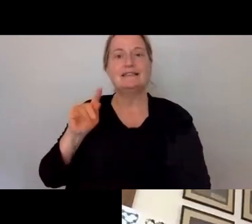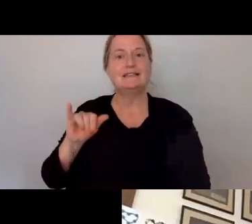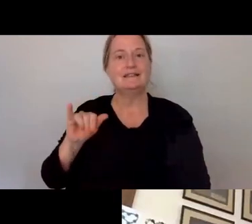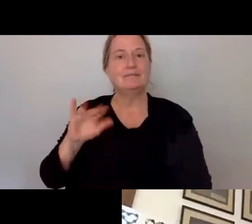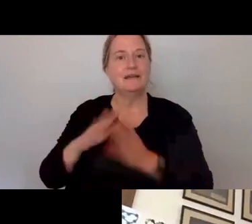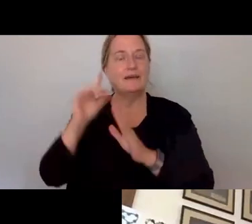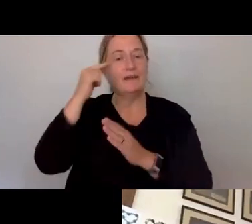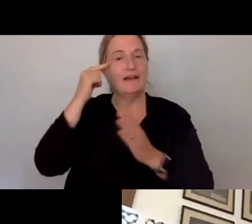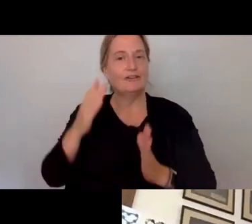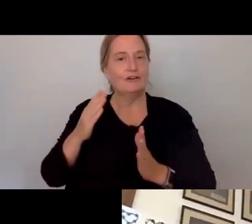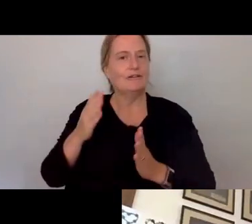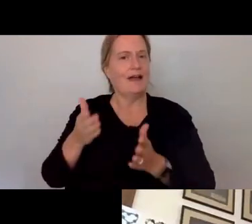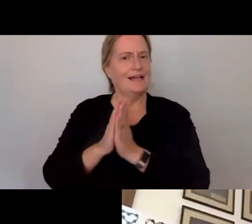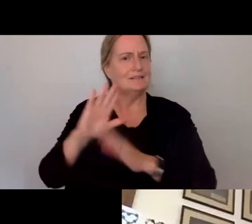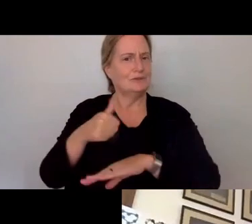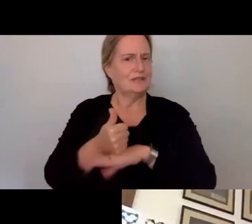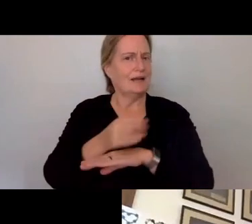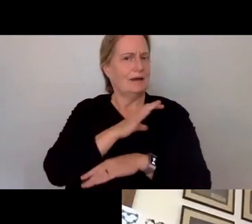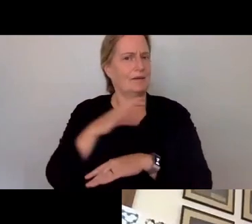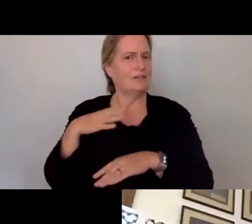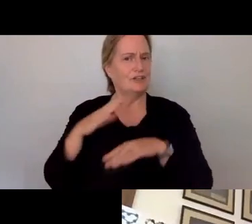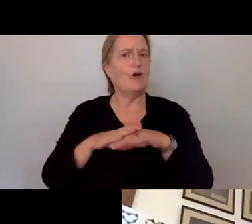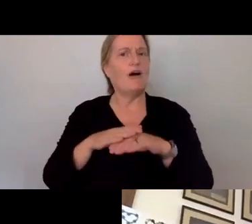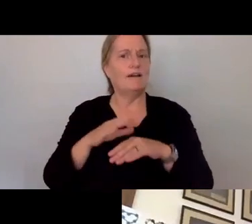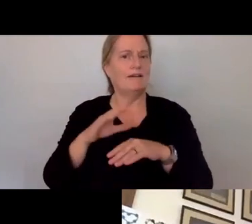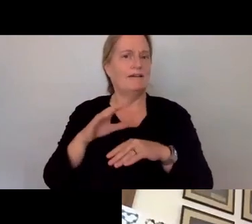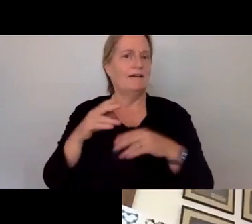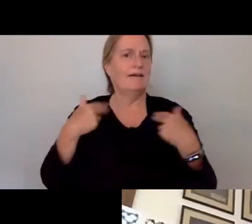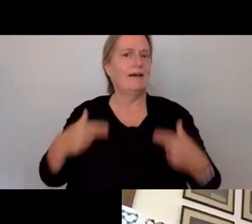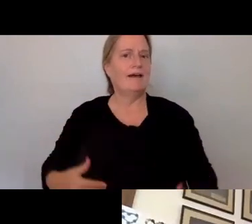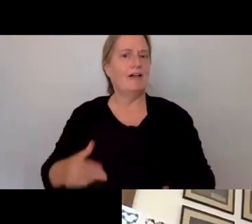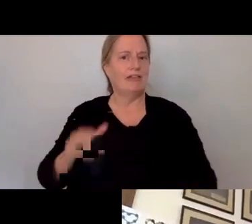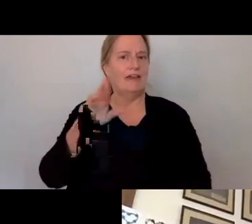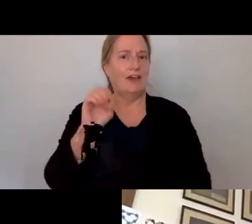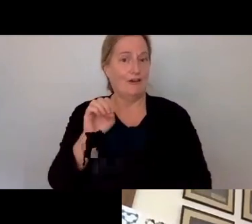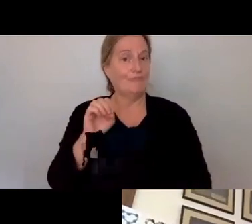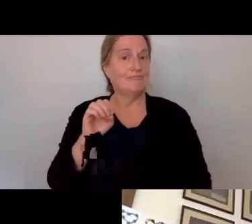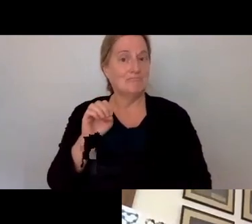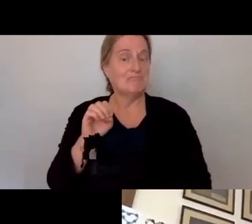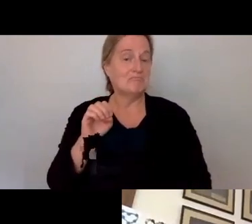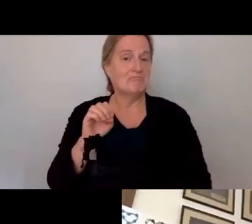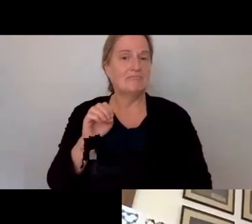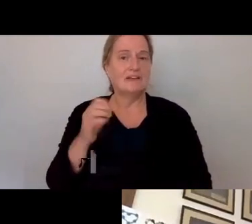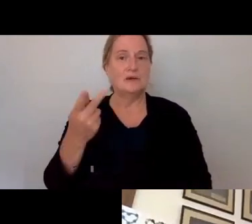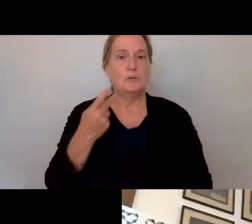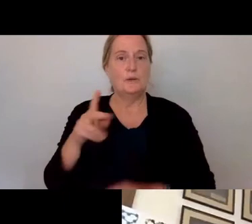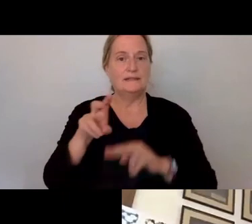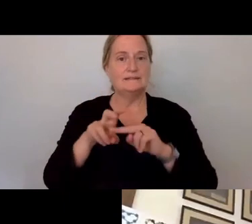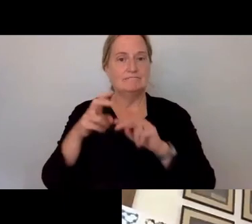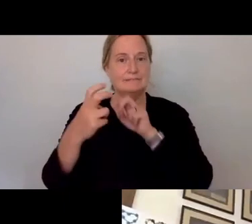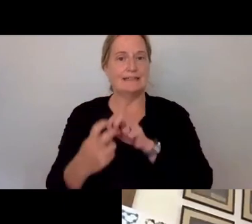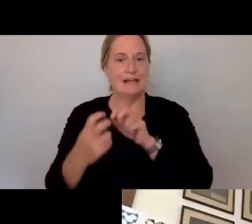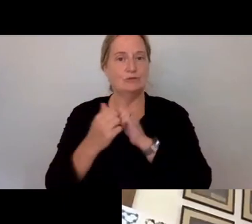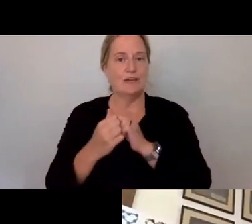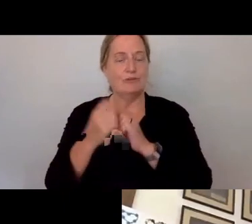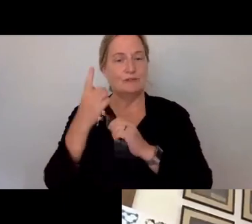And just, it could be as broad as you wanted it to be. And so we sat down together and decided who should be